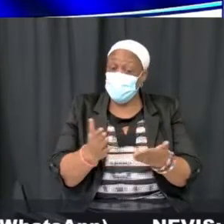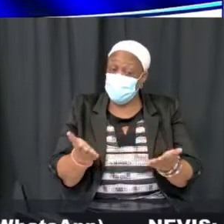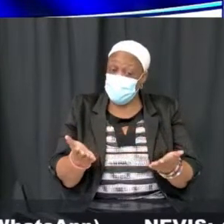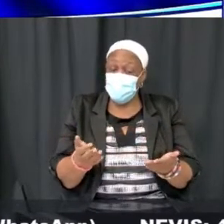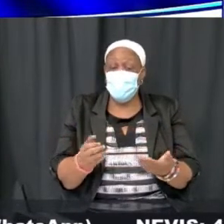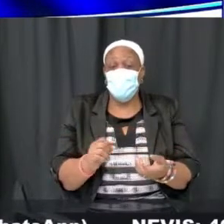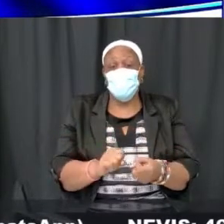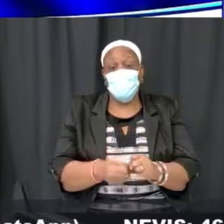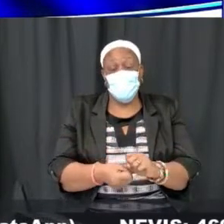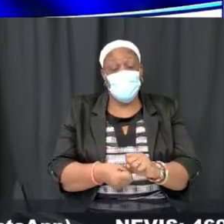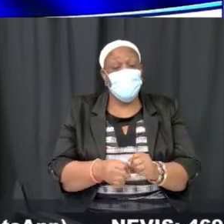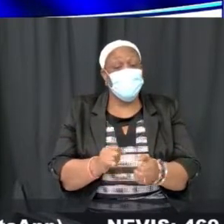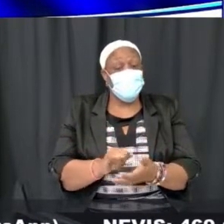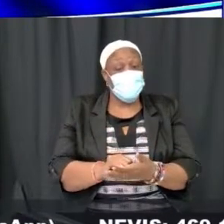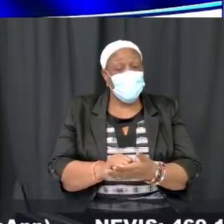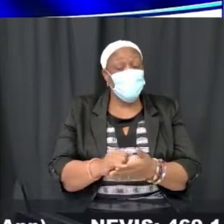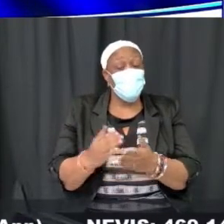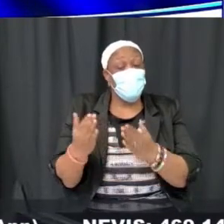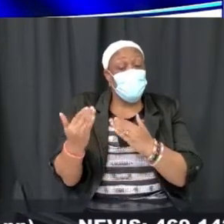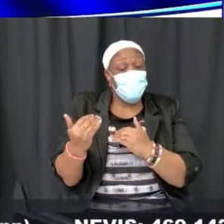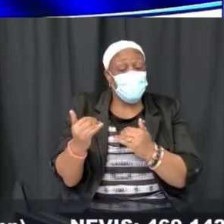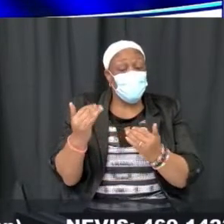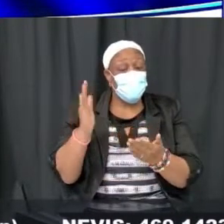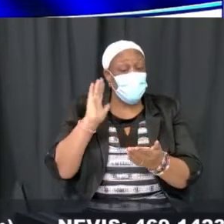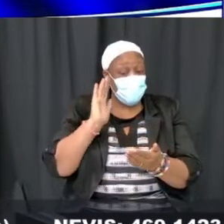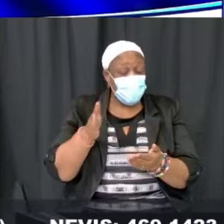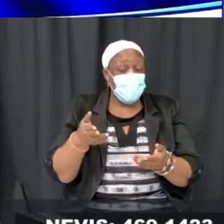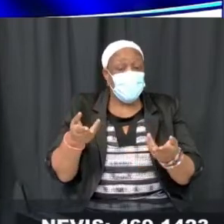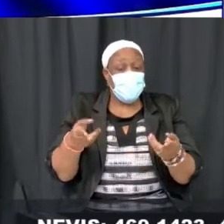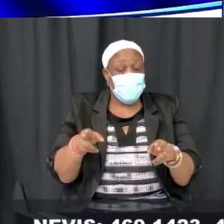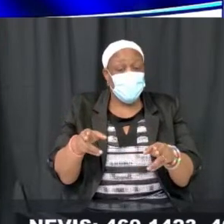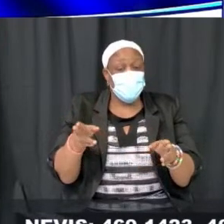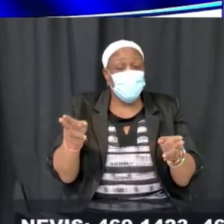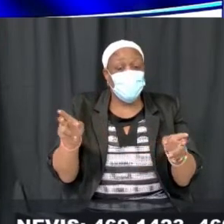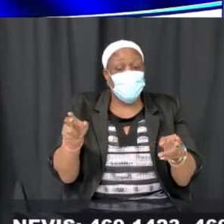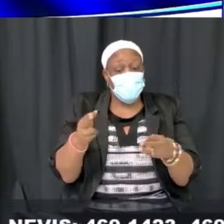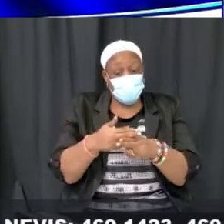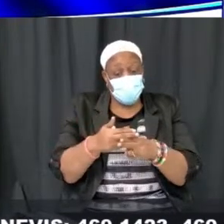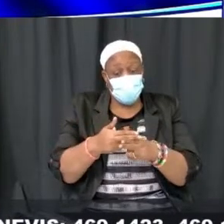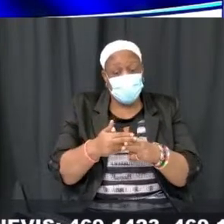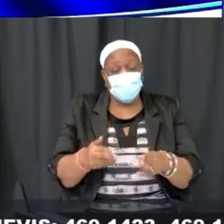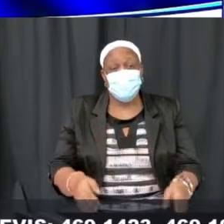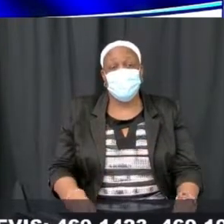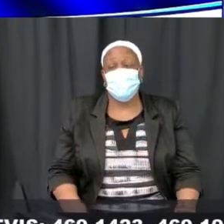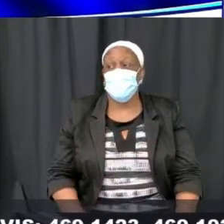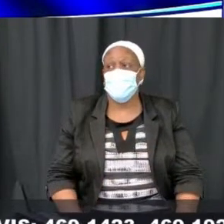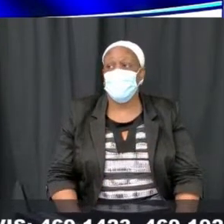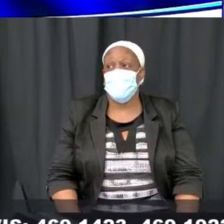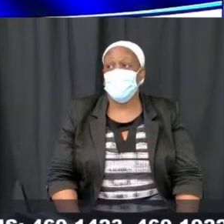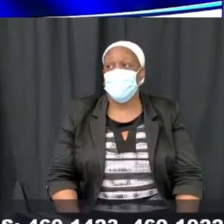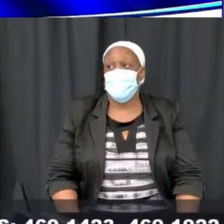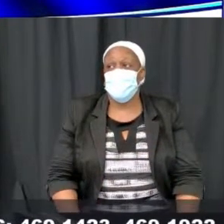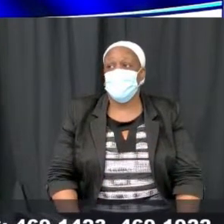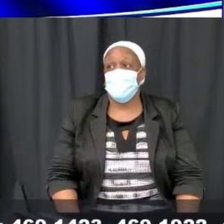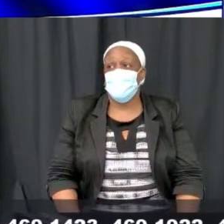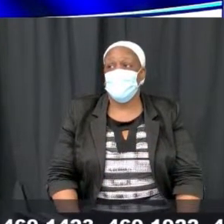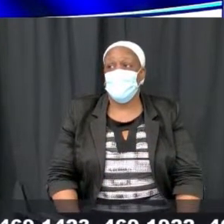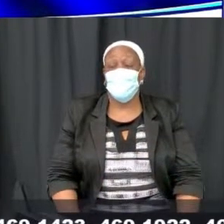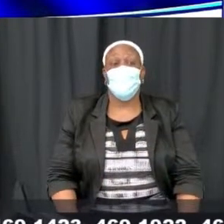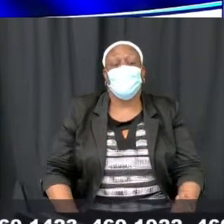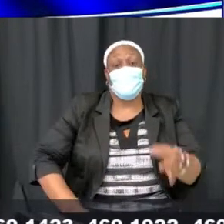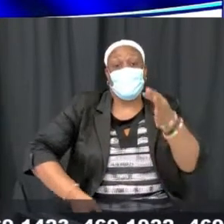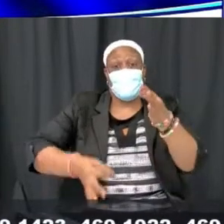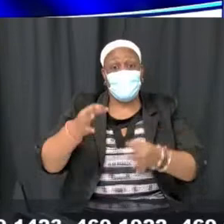mention something for the business sector. For the business sector, we also discuss stiff penalties for those who are